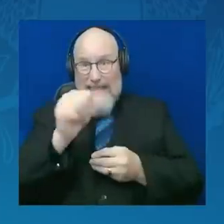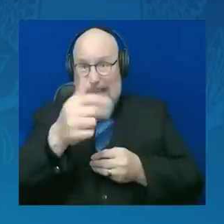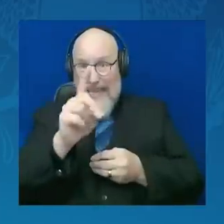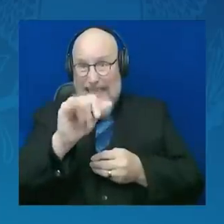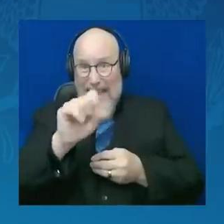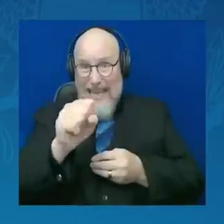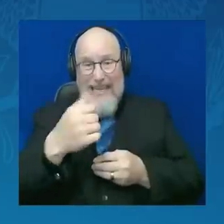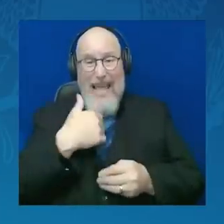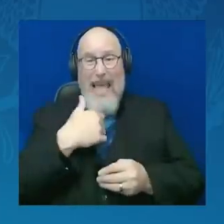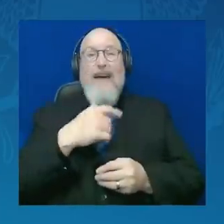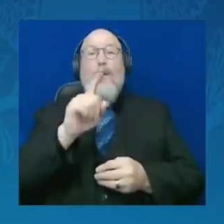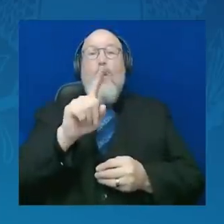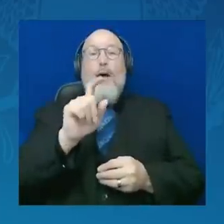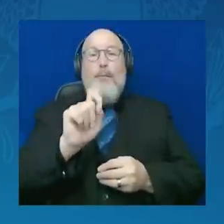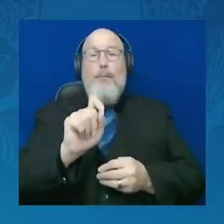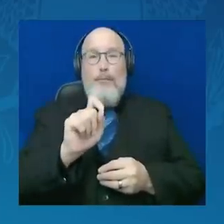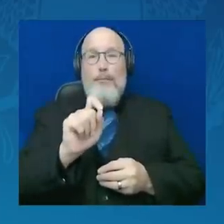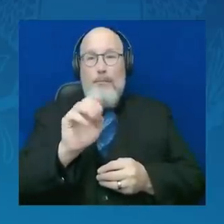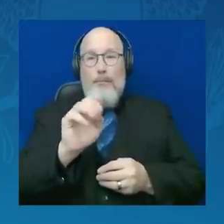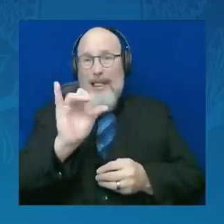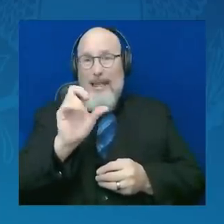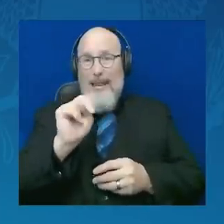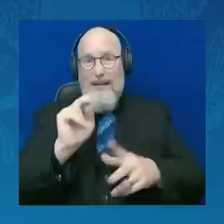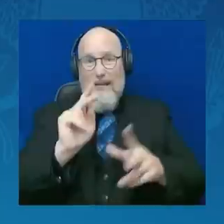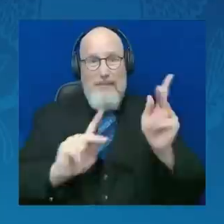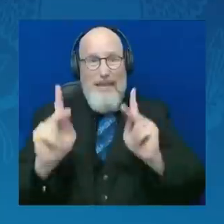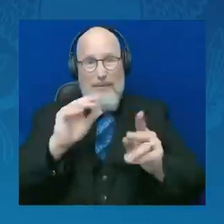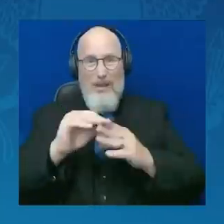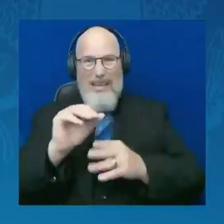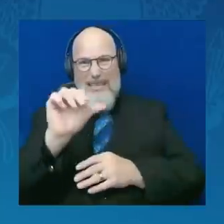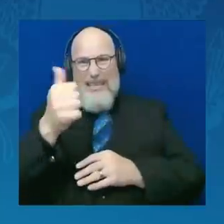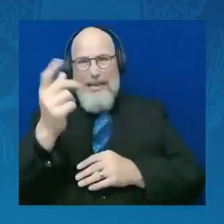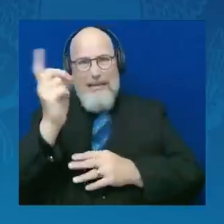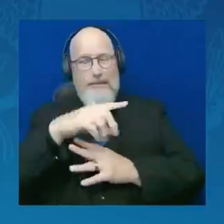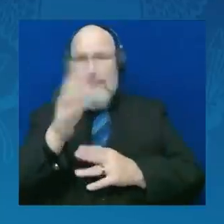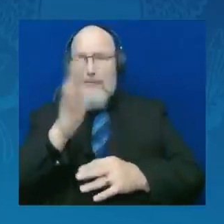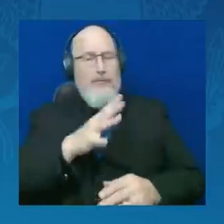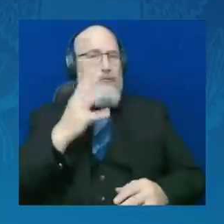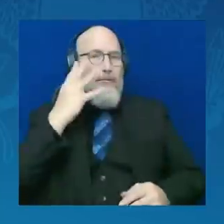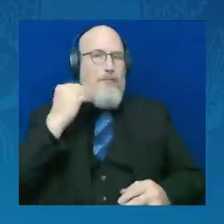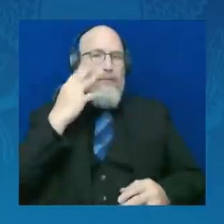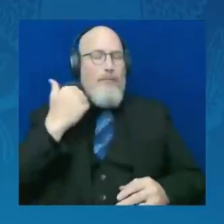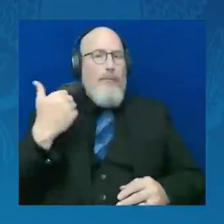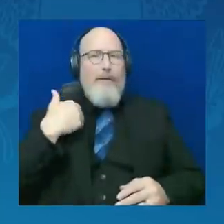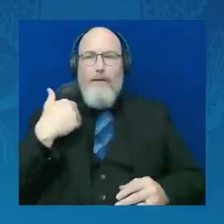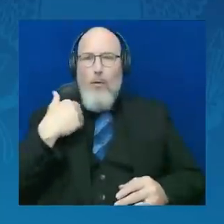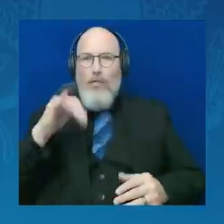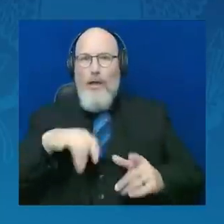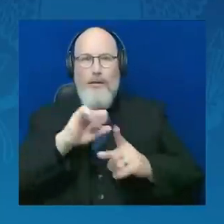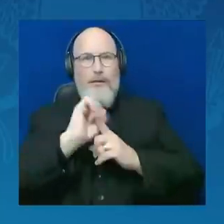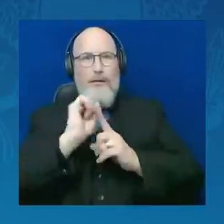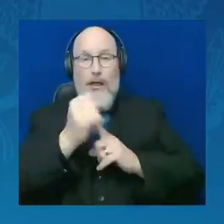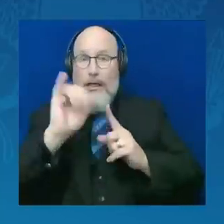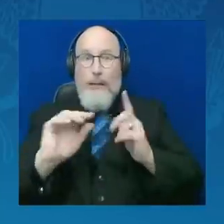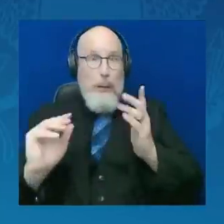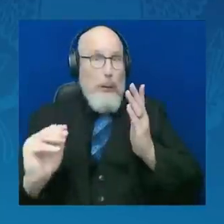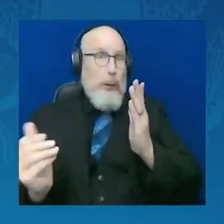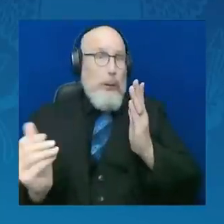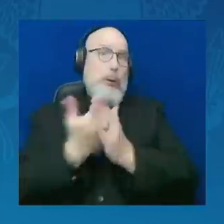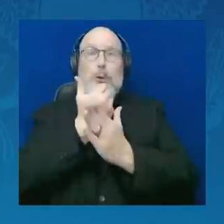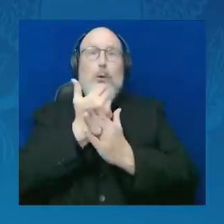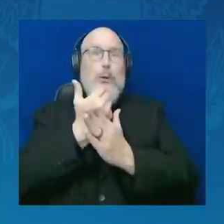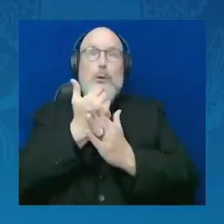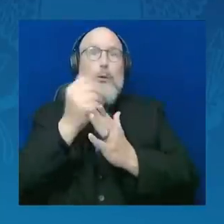within 10 days. Never before have we witnessed such a situation. So this is something totally new to us. And